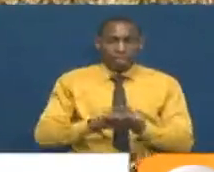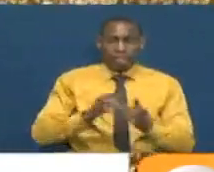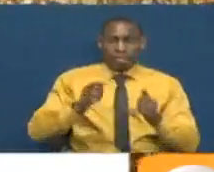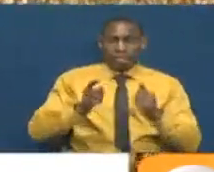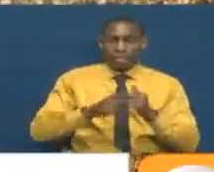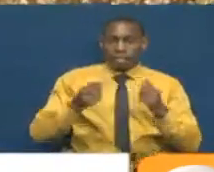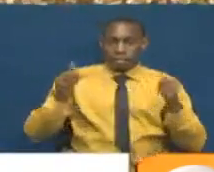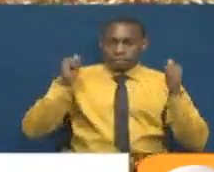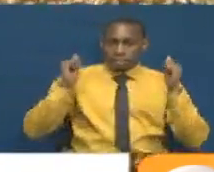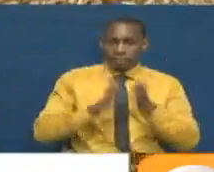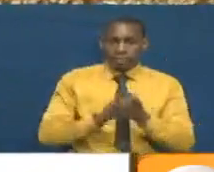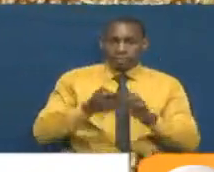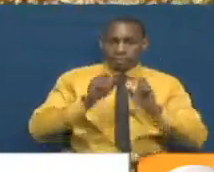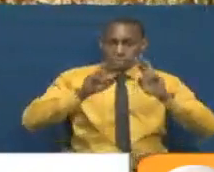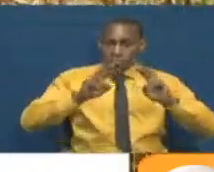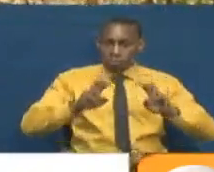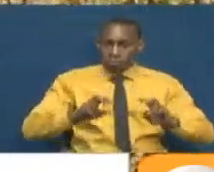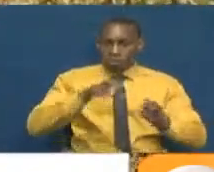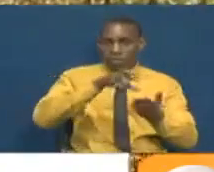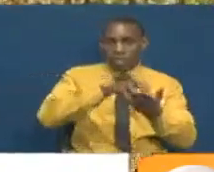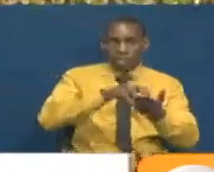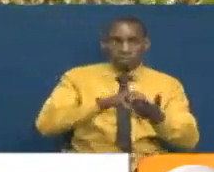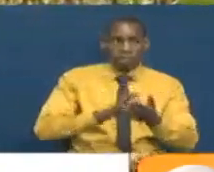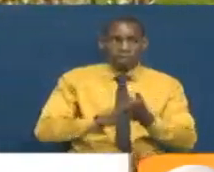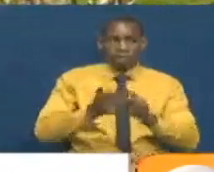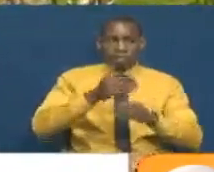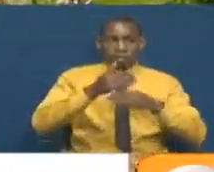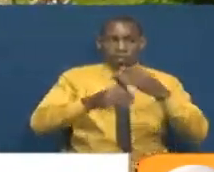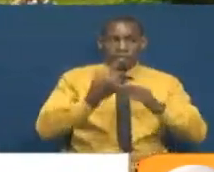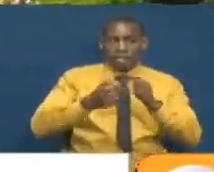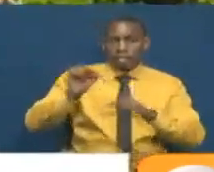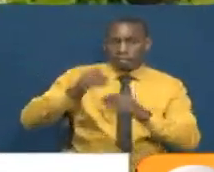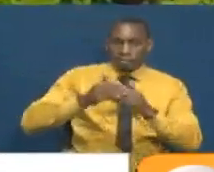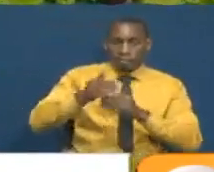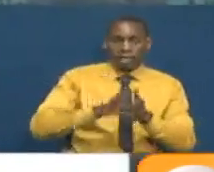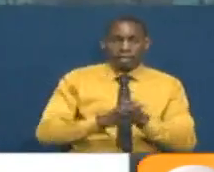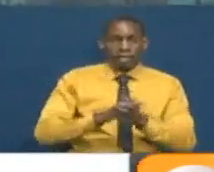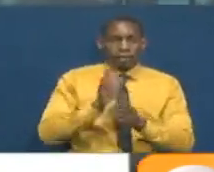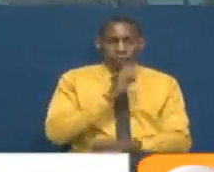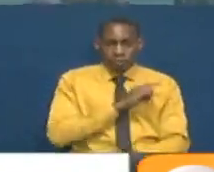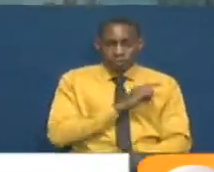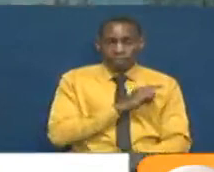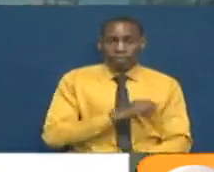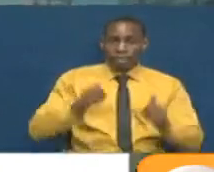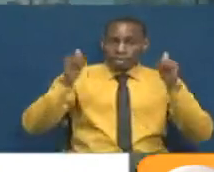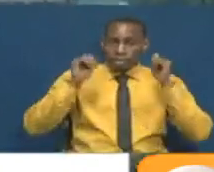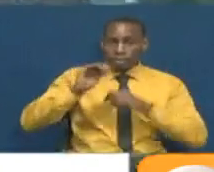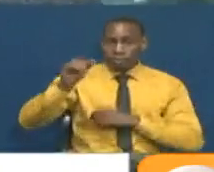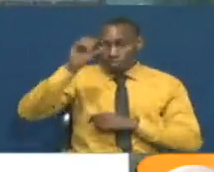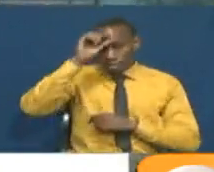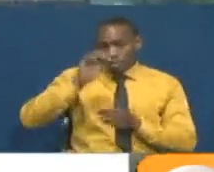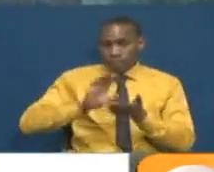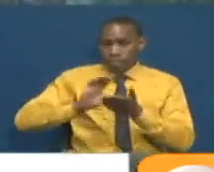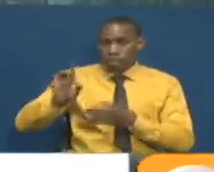Nyamira. A feasibility study for the facility, which should be constructed in 5 years, is already complete. Nyamira County Government has